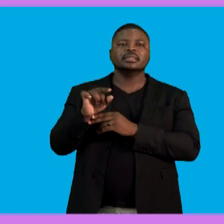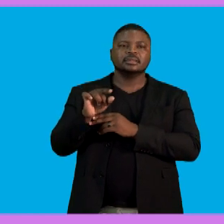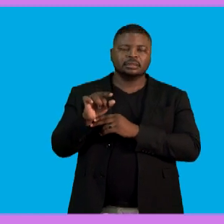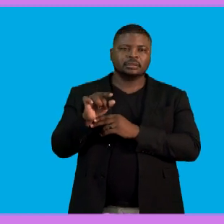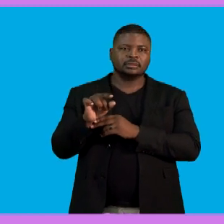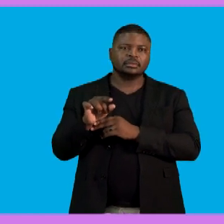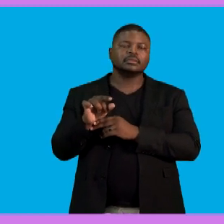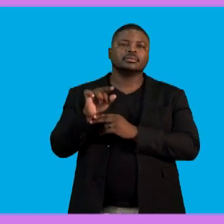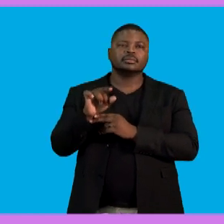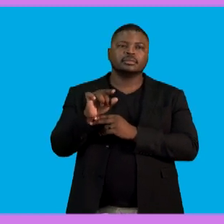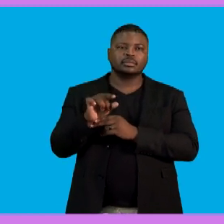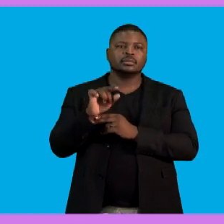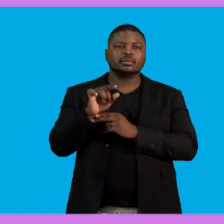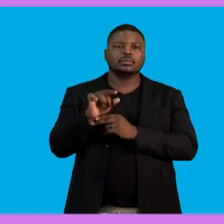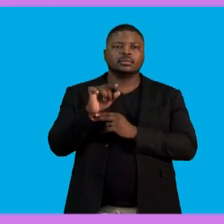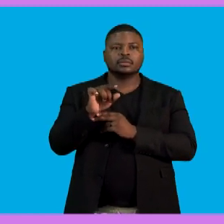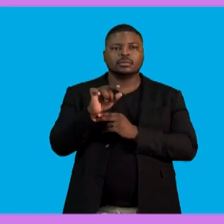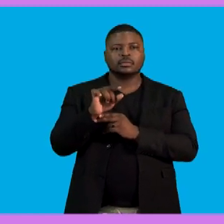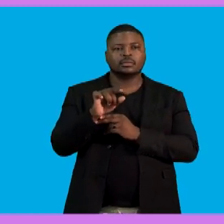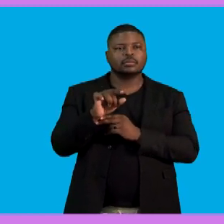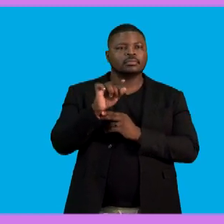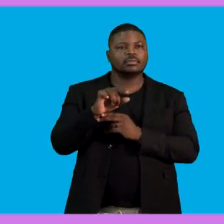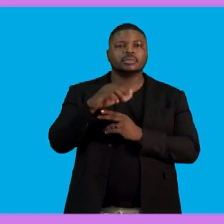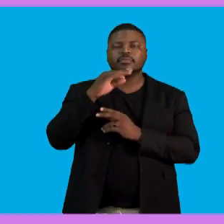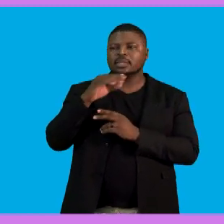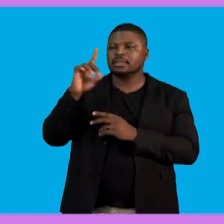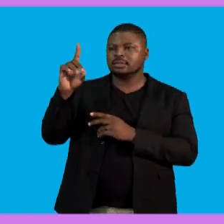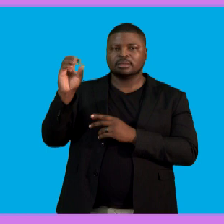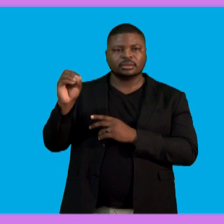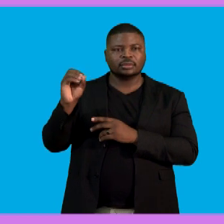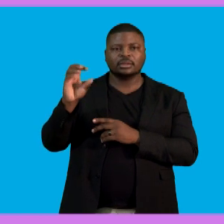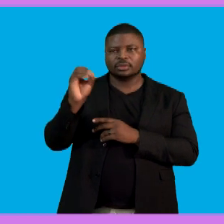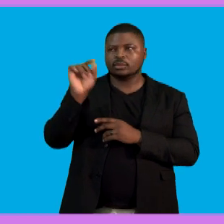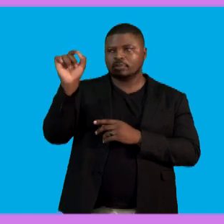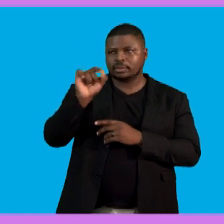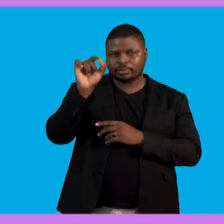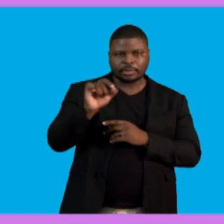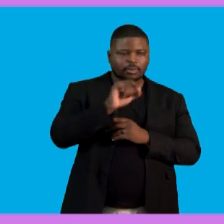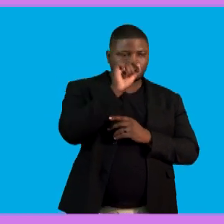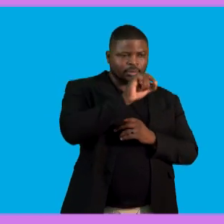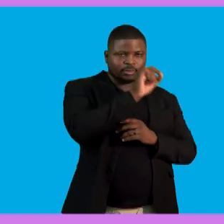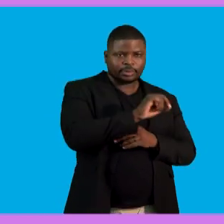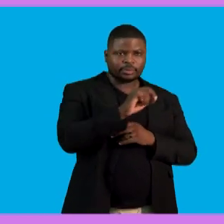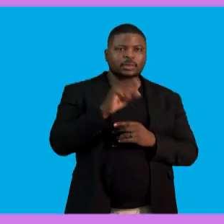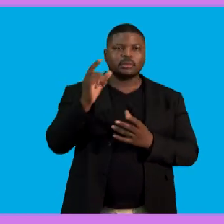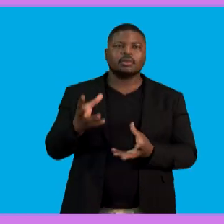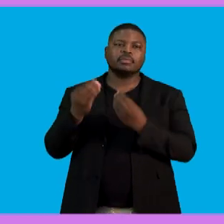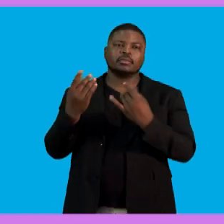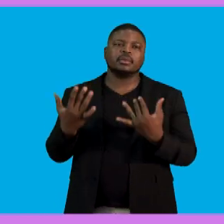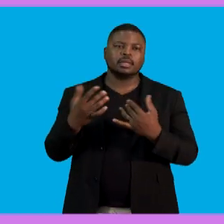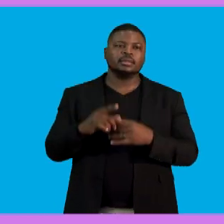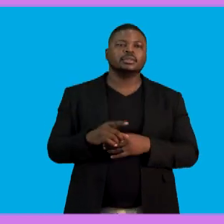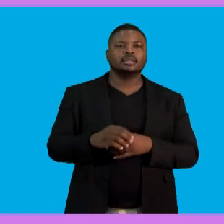number, but in a nutshell, you just say 0 and 0 will cancel 0. Then we've got 4 divided by 10, which gives